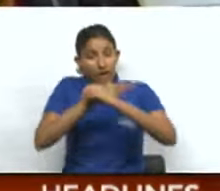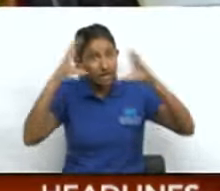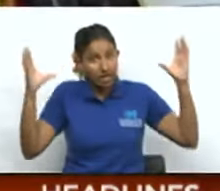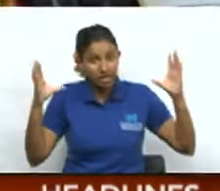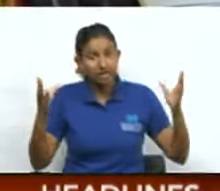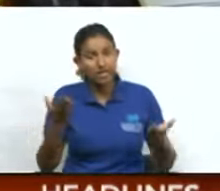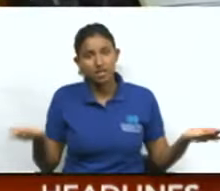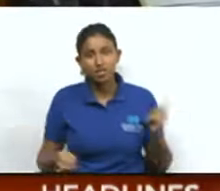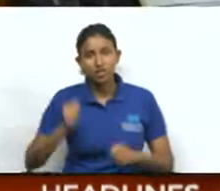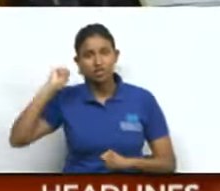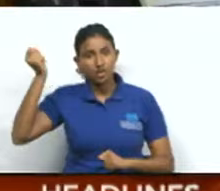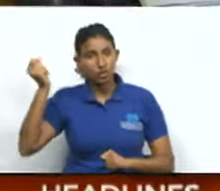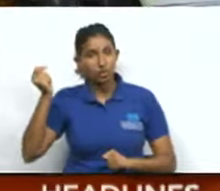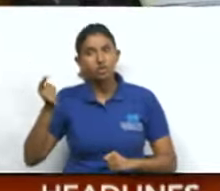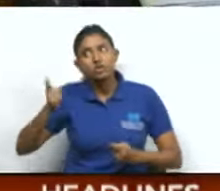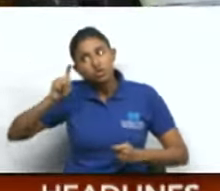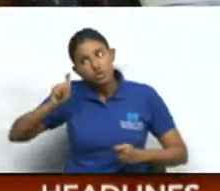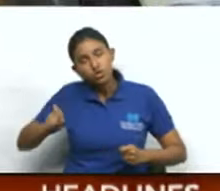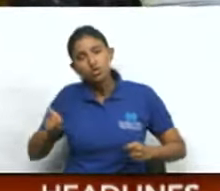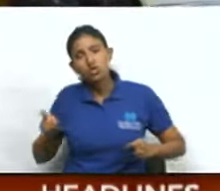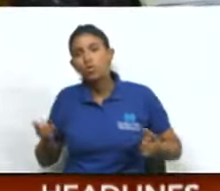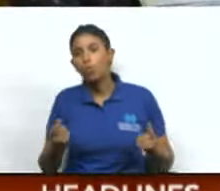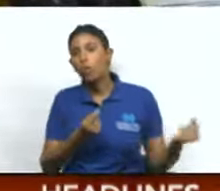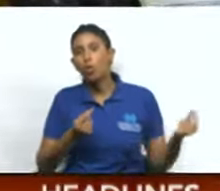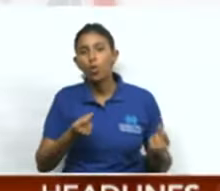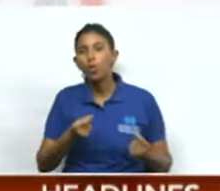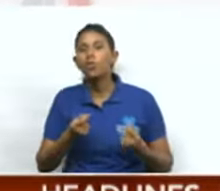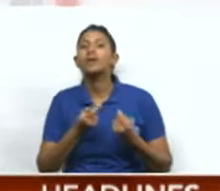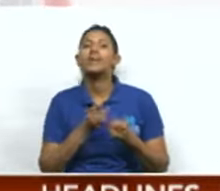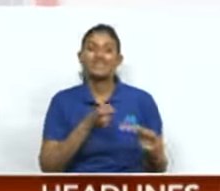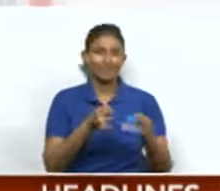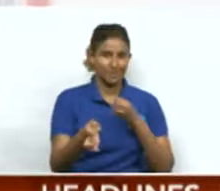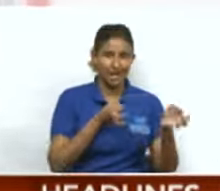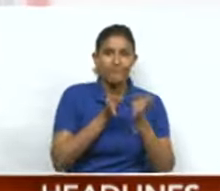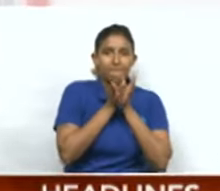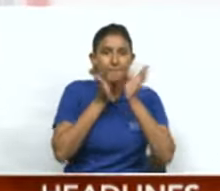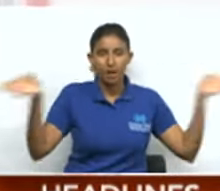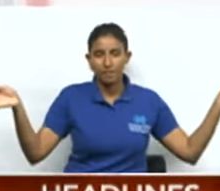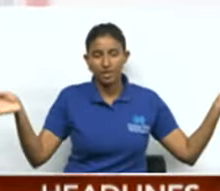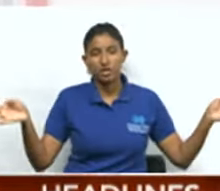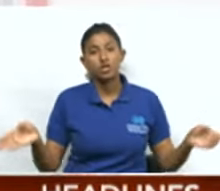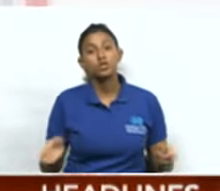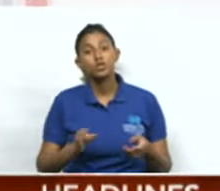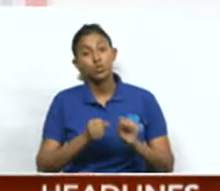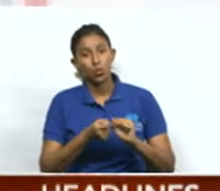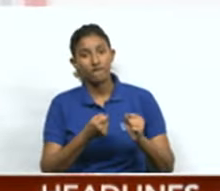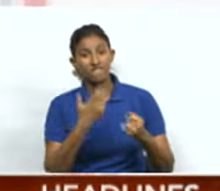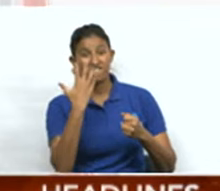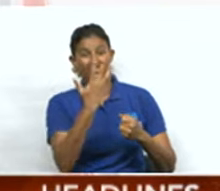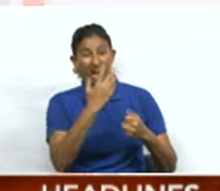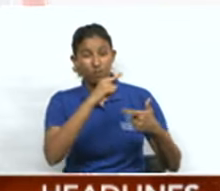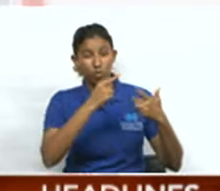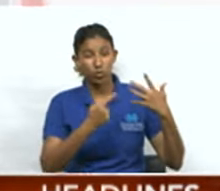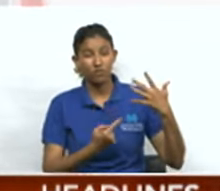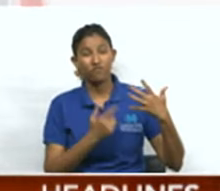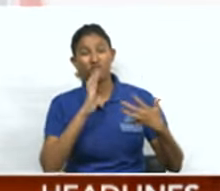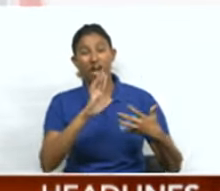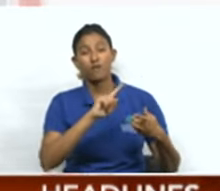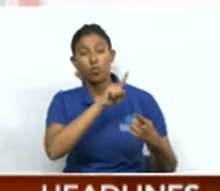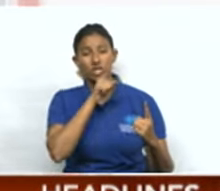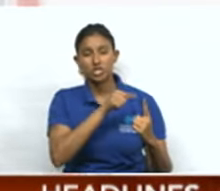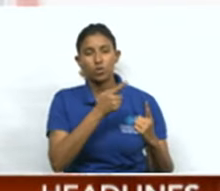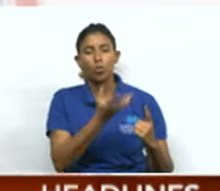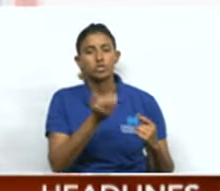members allegedly involved still owe the people an explanation. Therefore, Dr. Rowley asked 5 questions. He wants to know the process behind removing